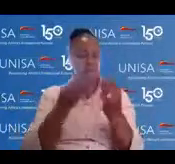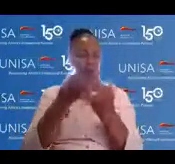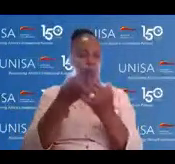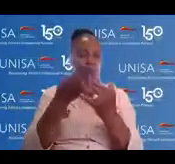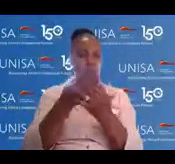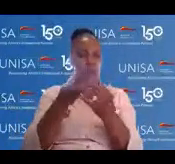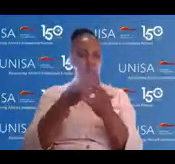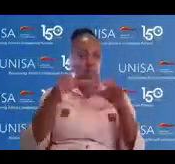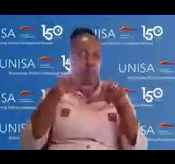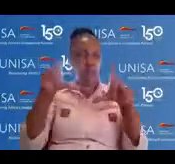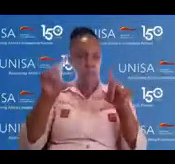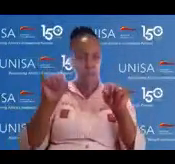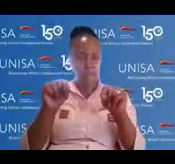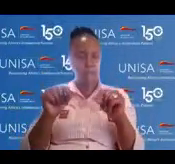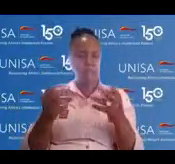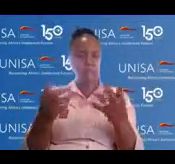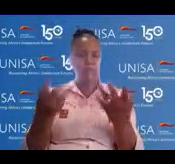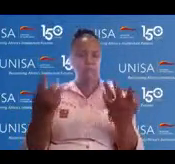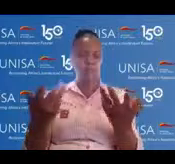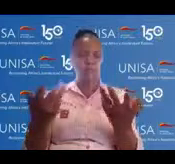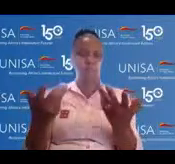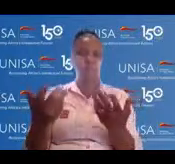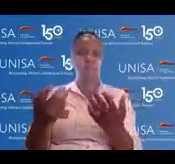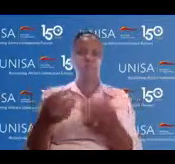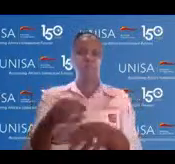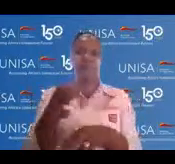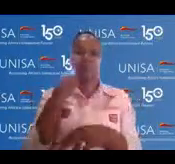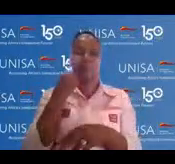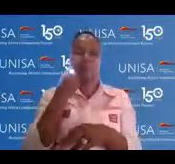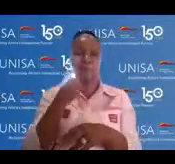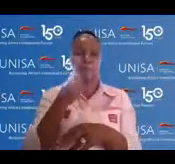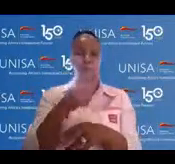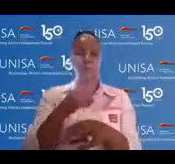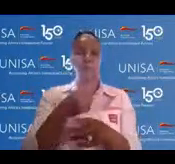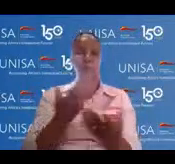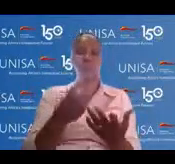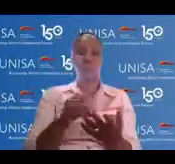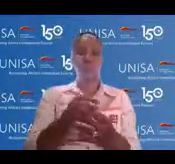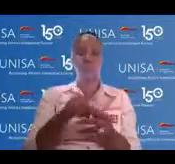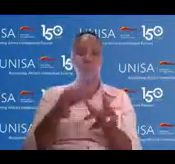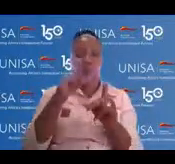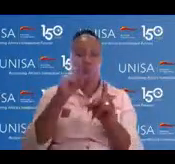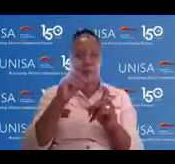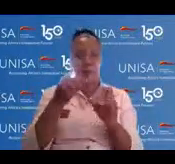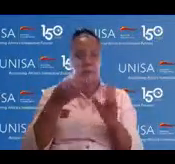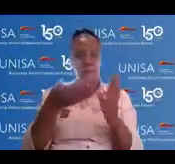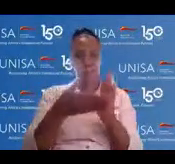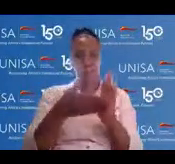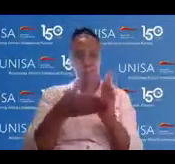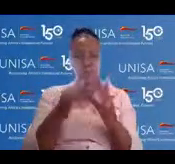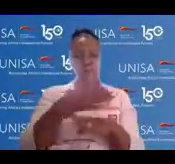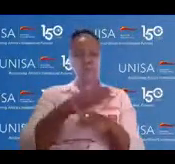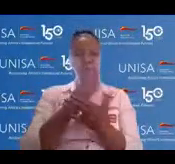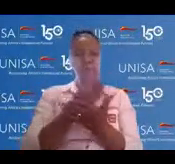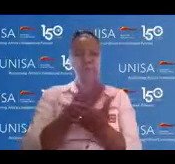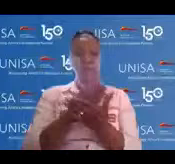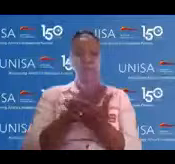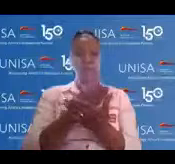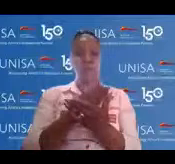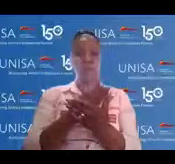well. So you just simply hold this up to the camera. Make sure that it captures all the